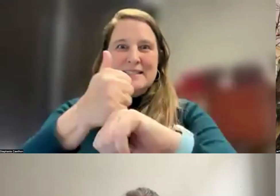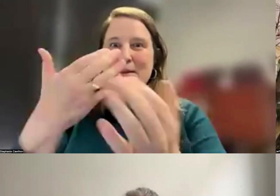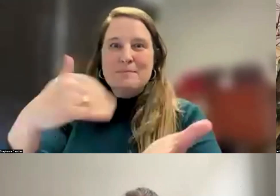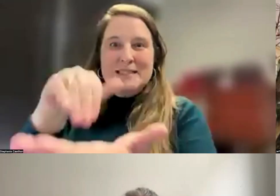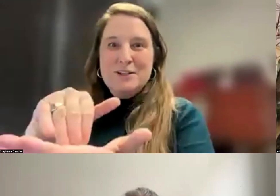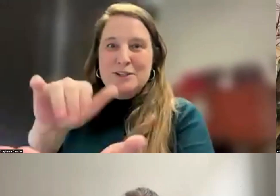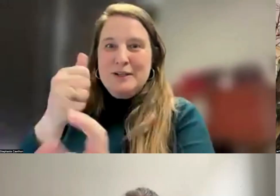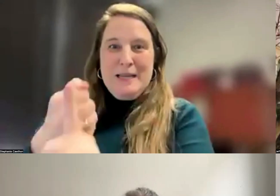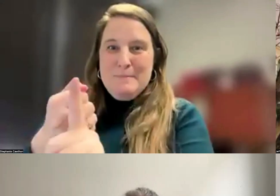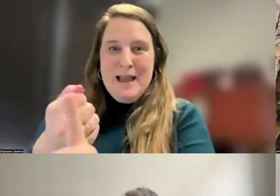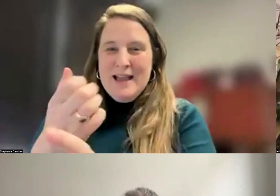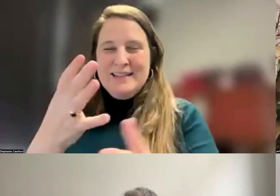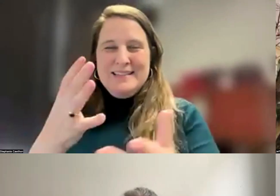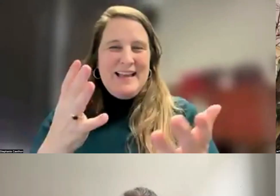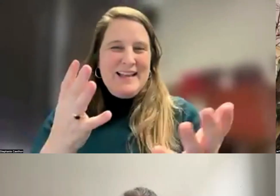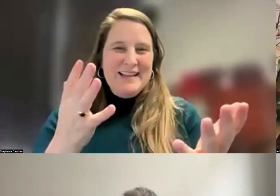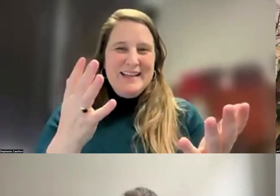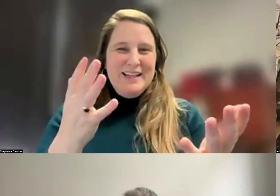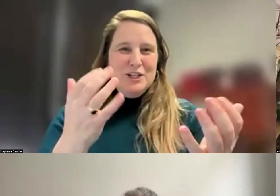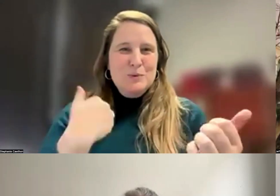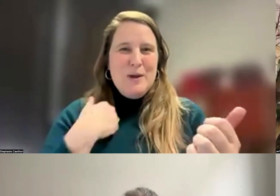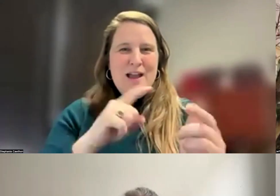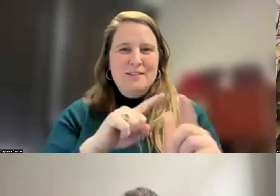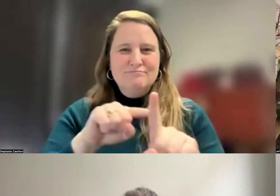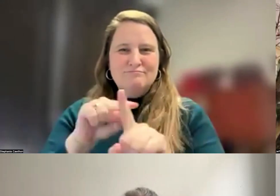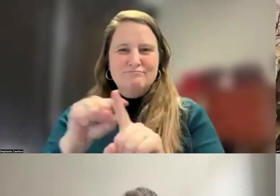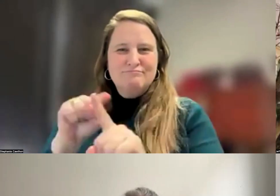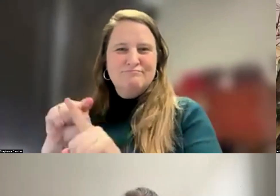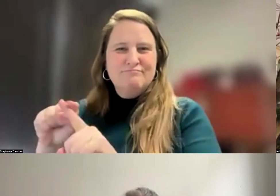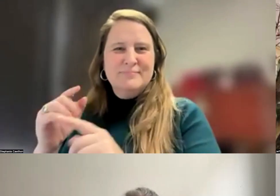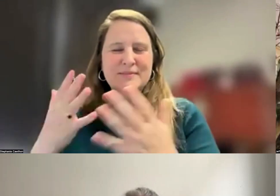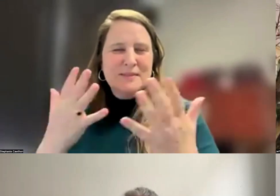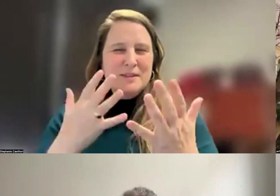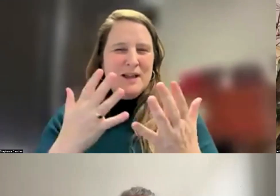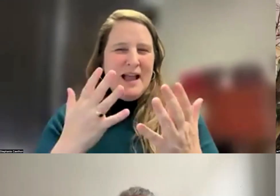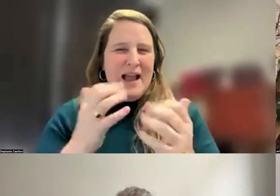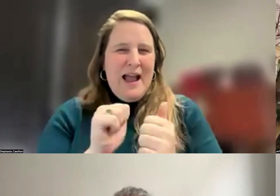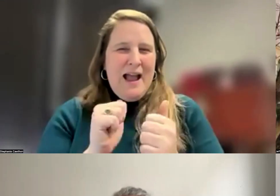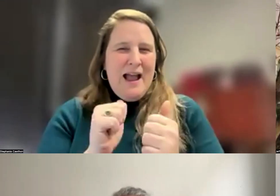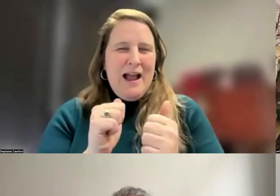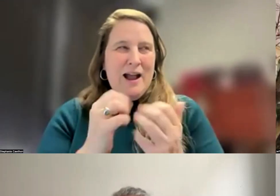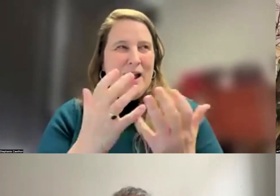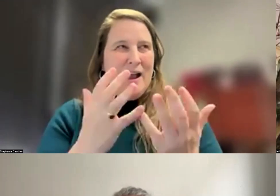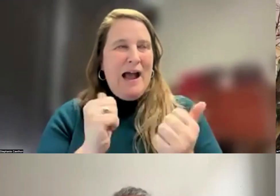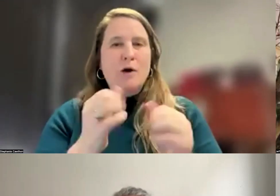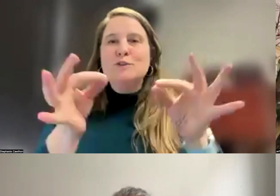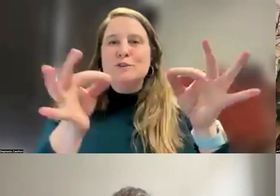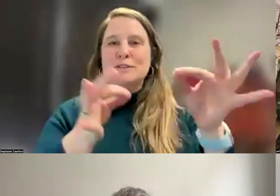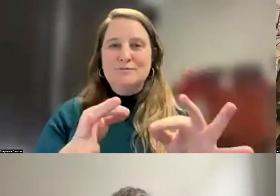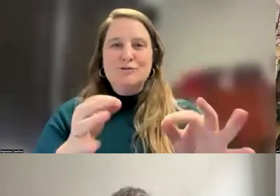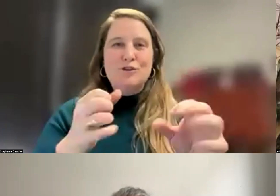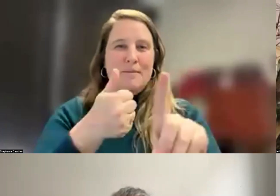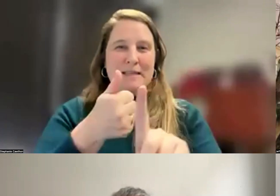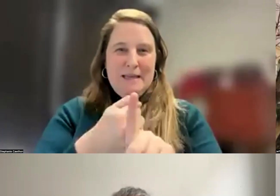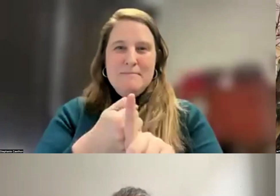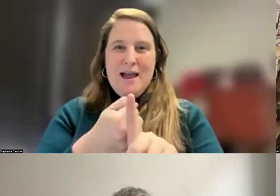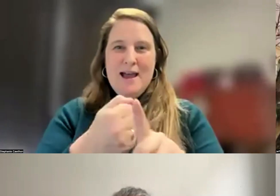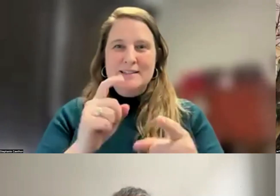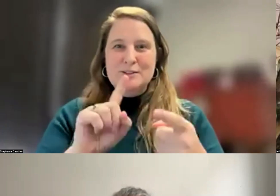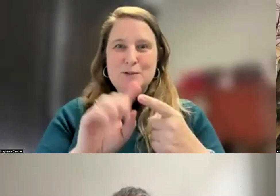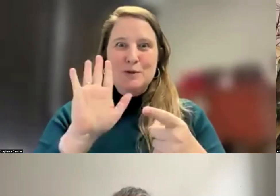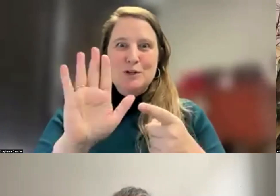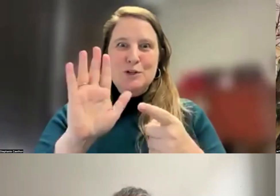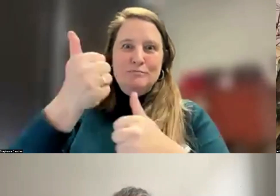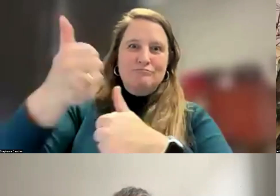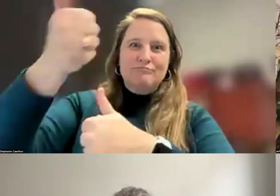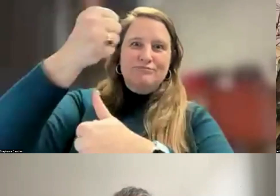numbers? What are we doing? Are you setting up center impacts? Like, do you have different measures, different ways? How